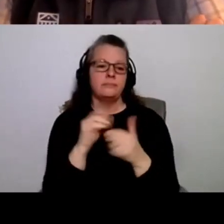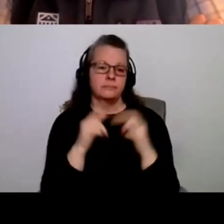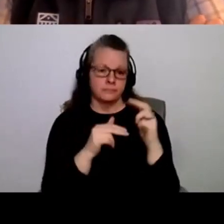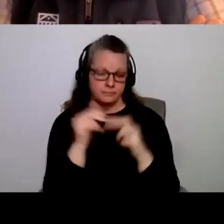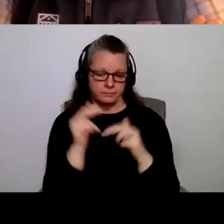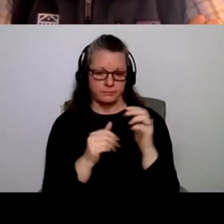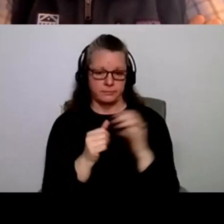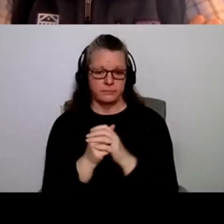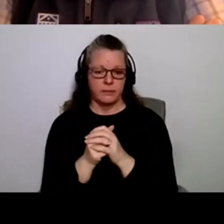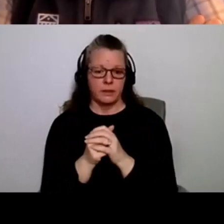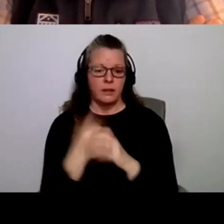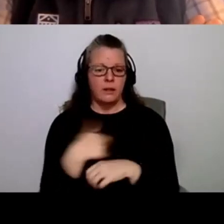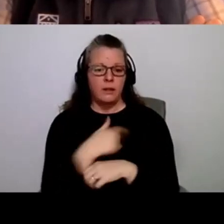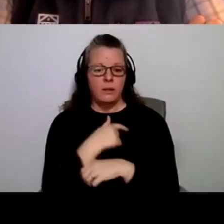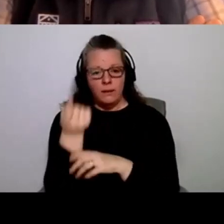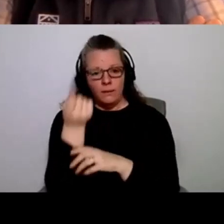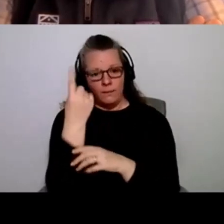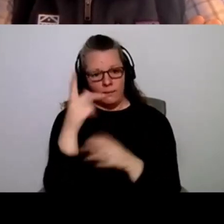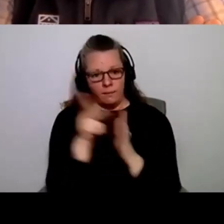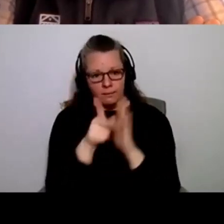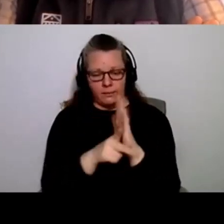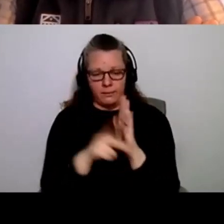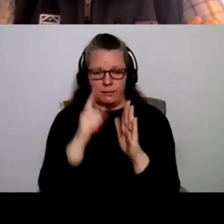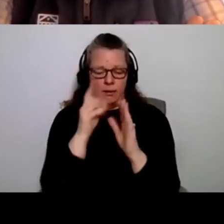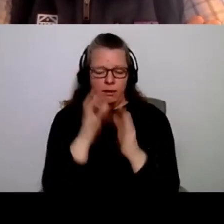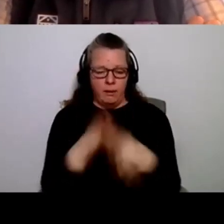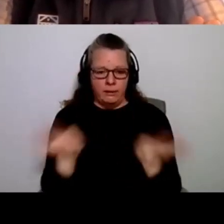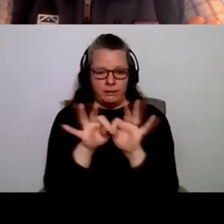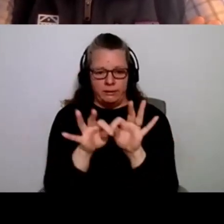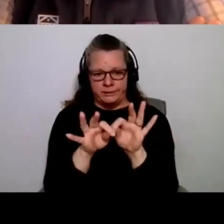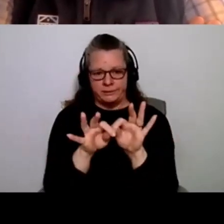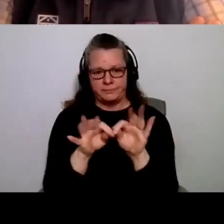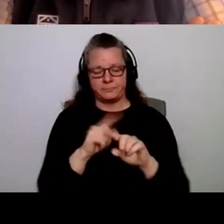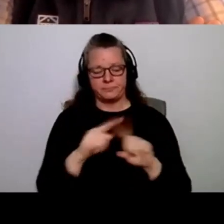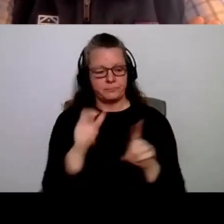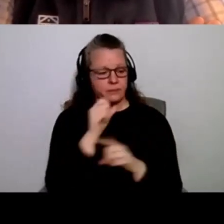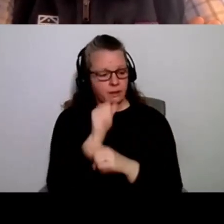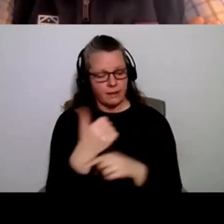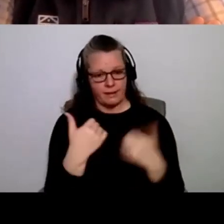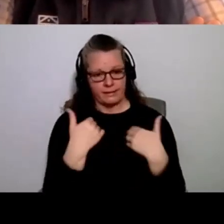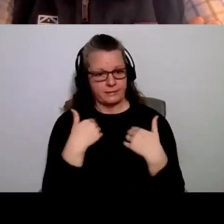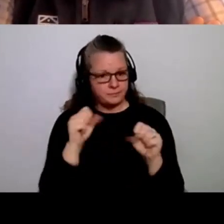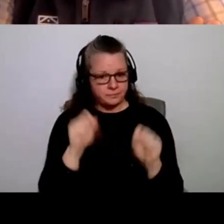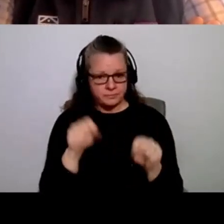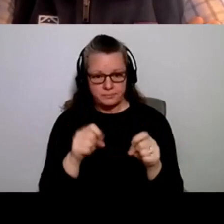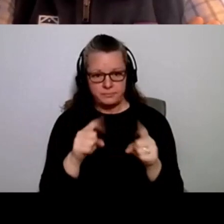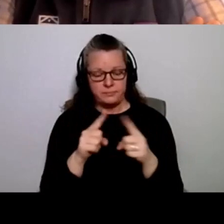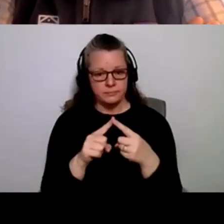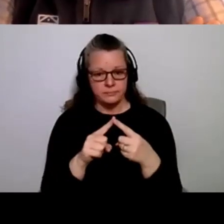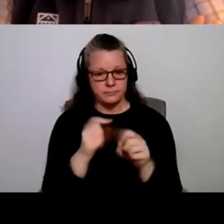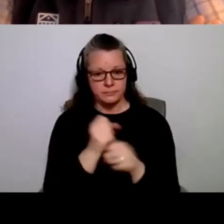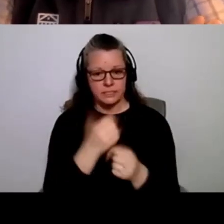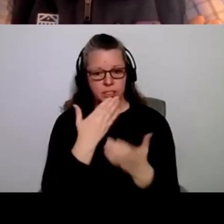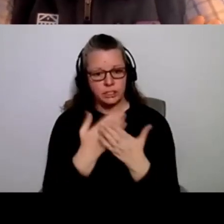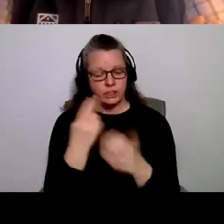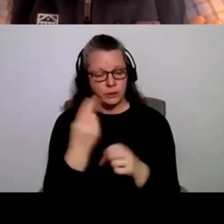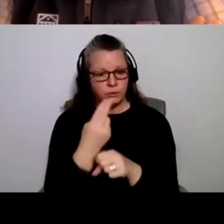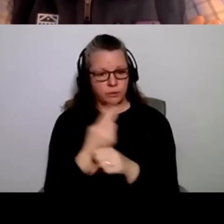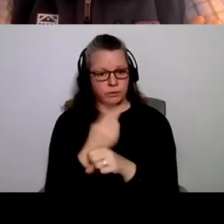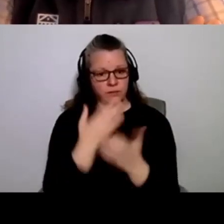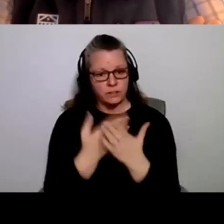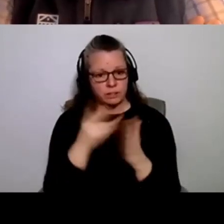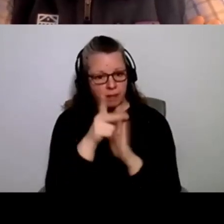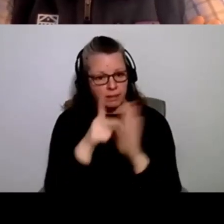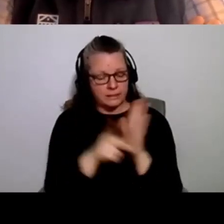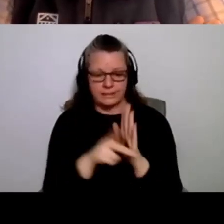And we understand that policy is important, but if we don't have the capacities locally to make good use of good policy, then we really can't